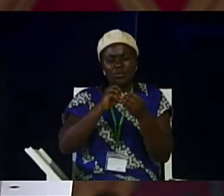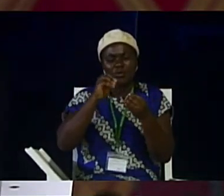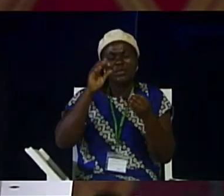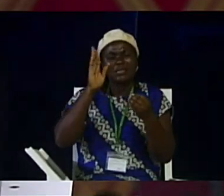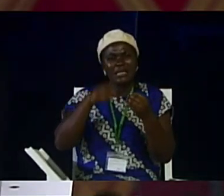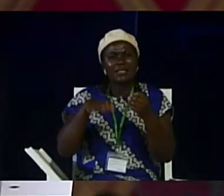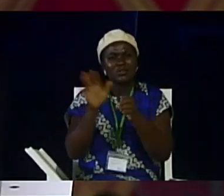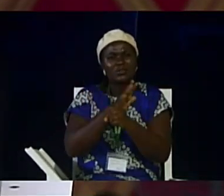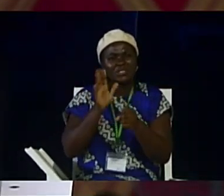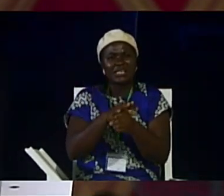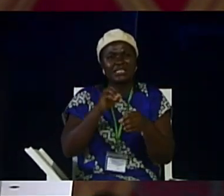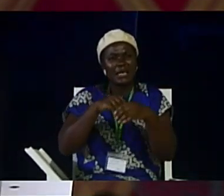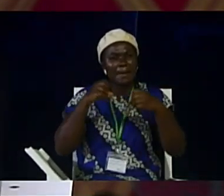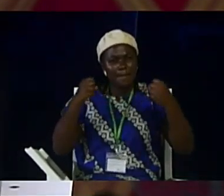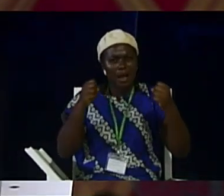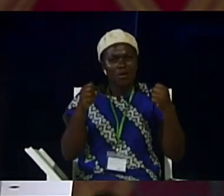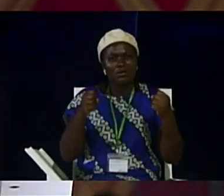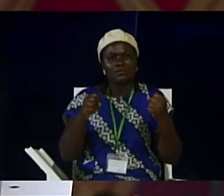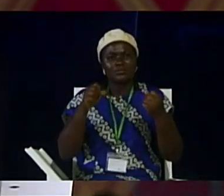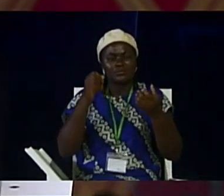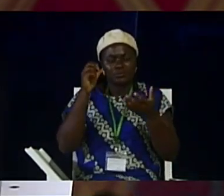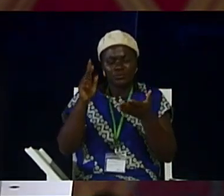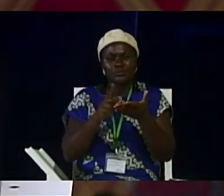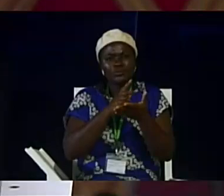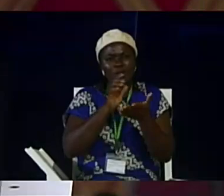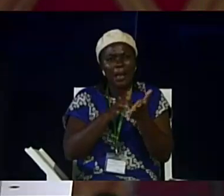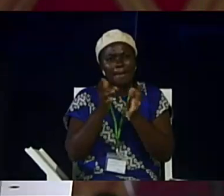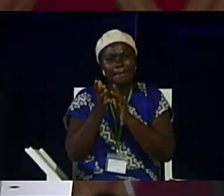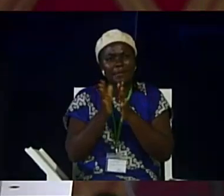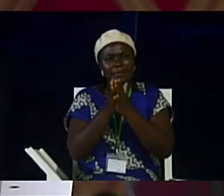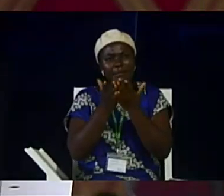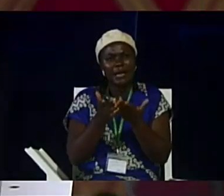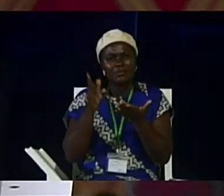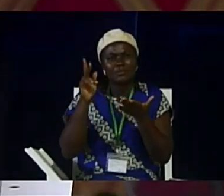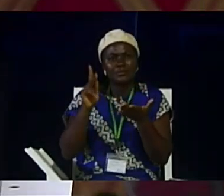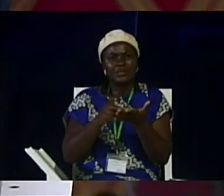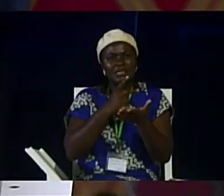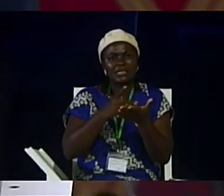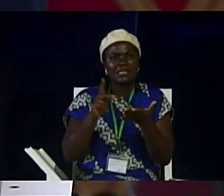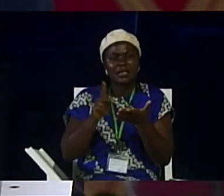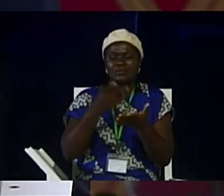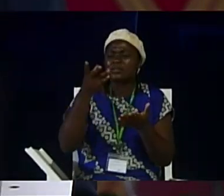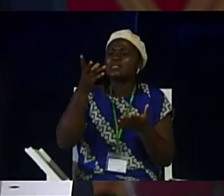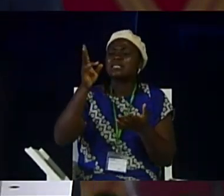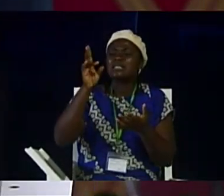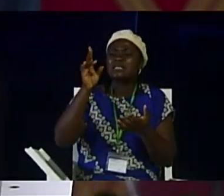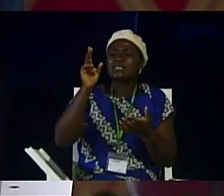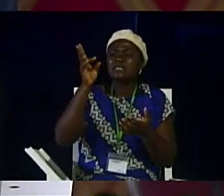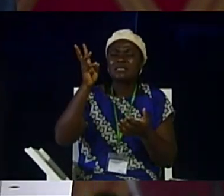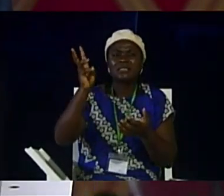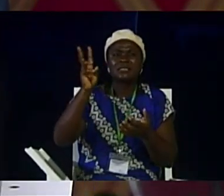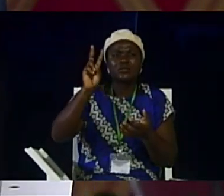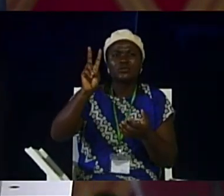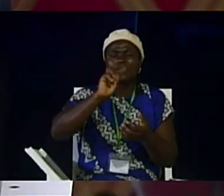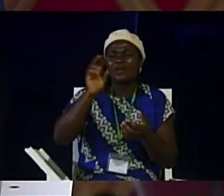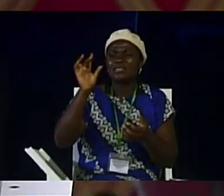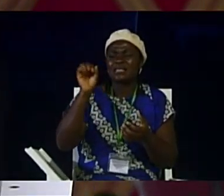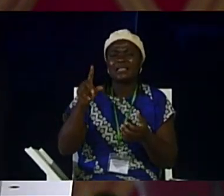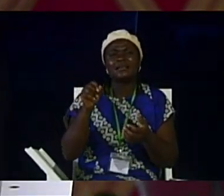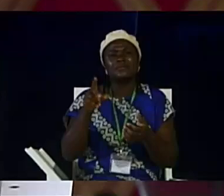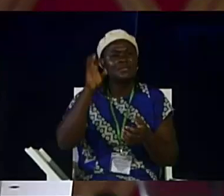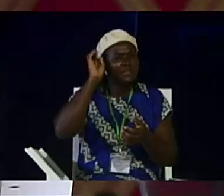The Bible says in Psalm 62, verse 11, Psalm 62, verse